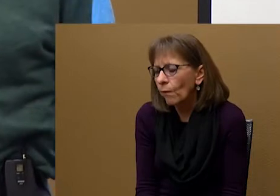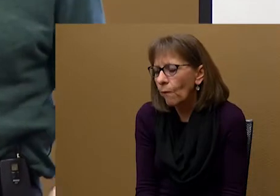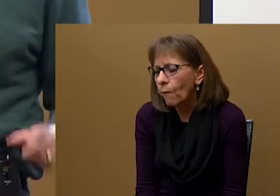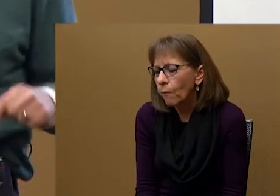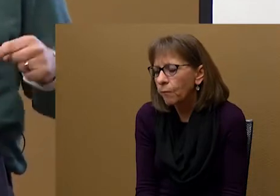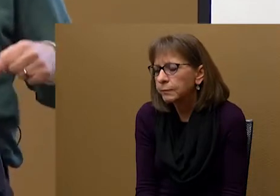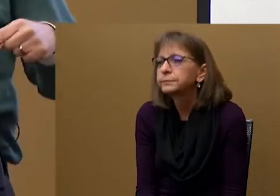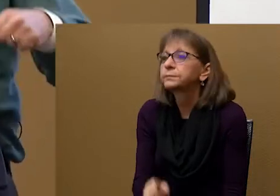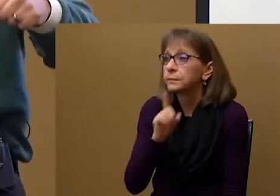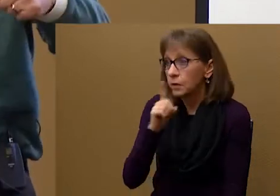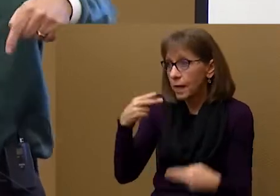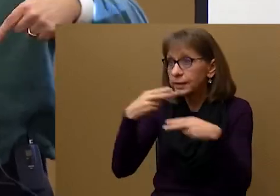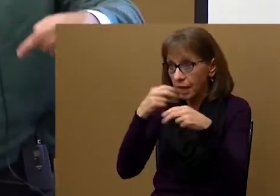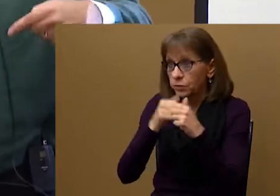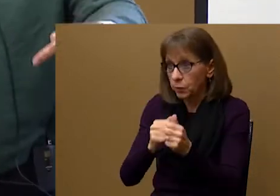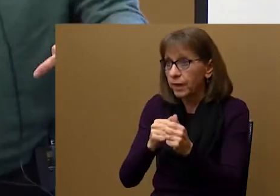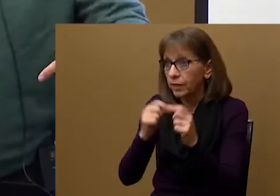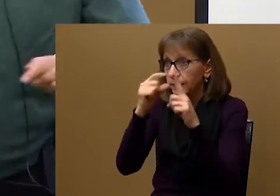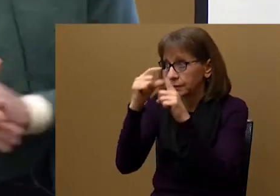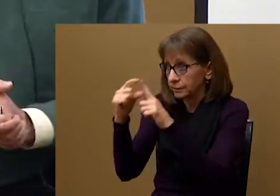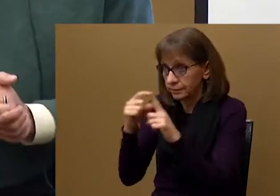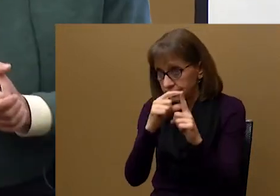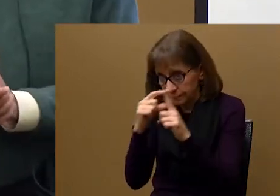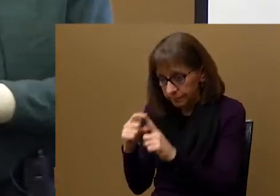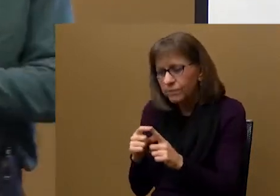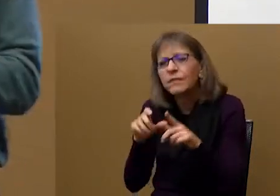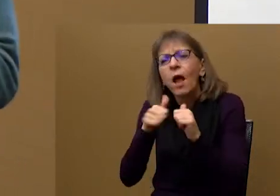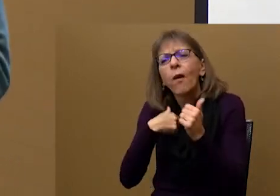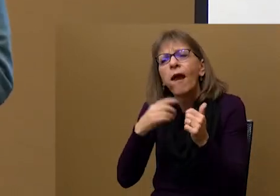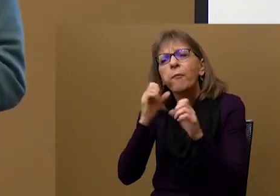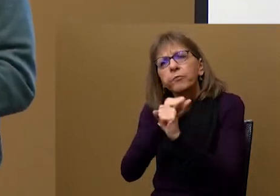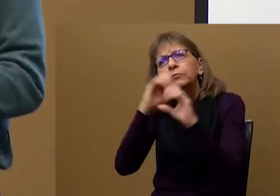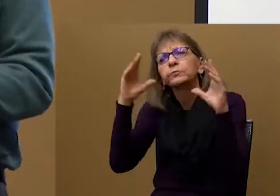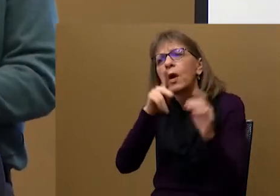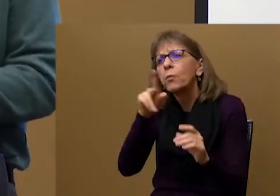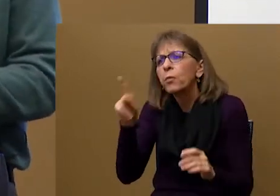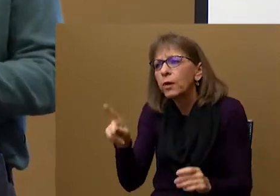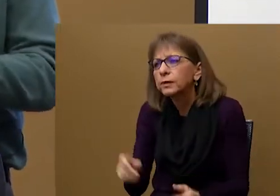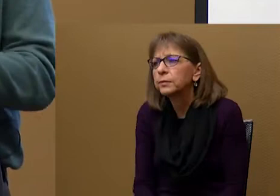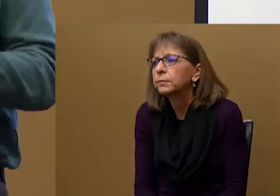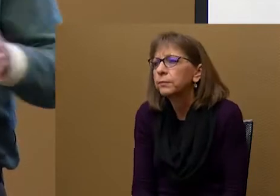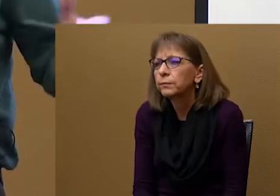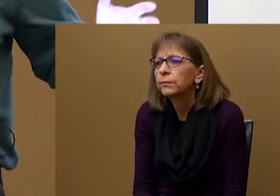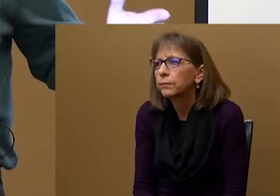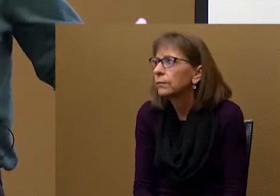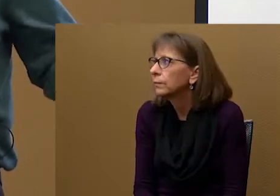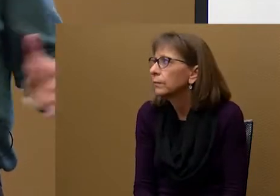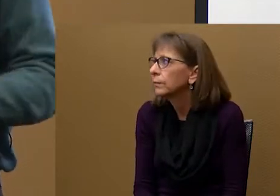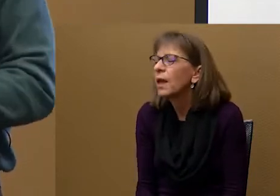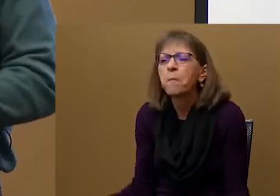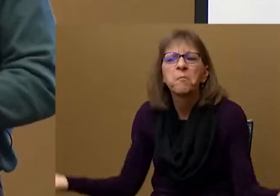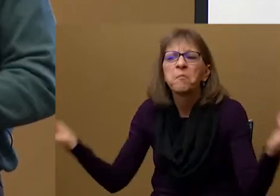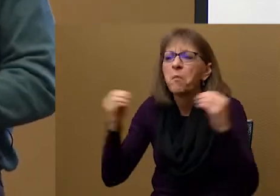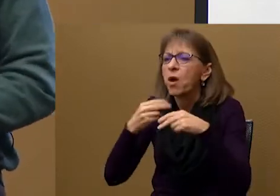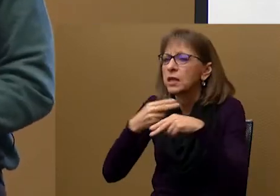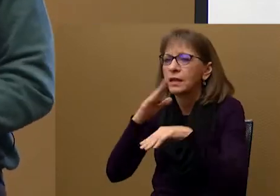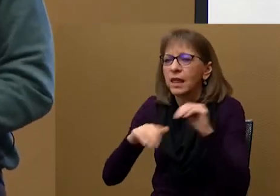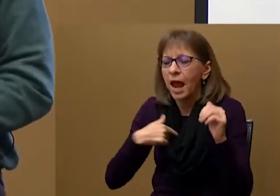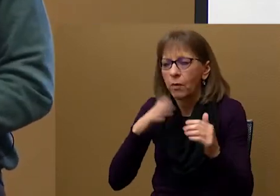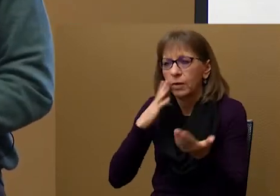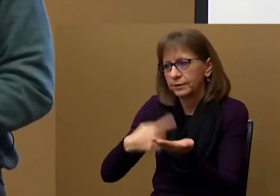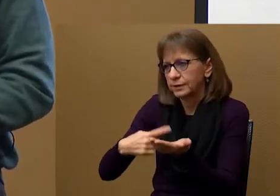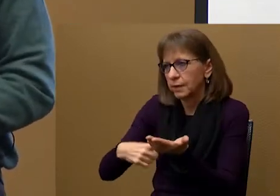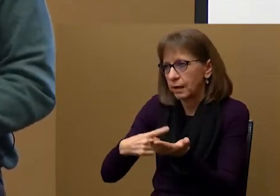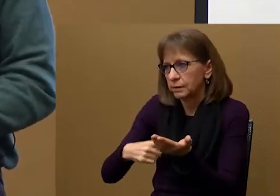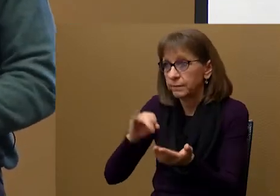But there are slides with text on them. The way I'm thinking about the PowerPoint, there's far, far more slides than I'm going to